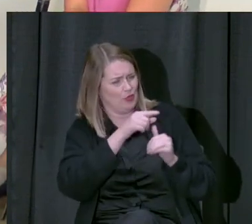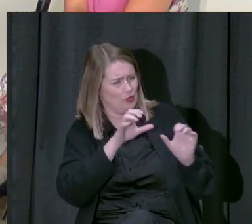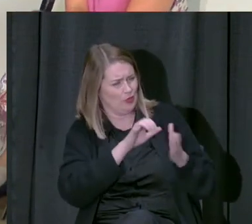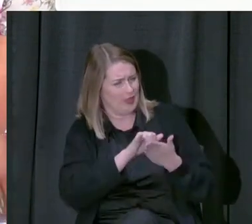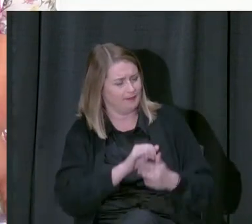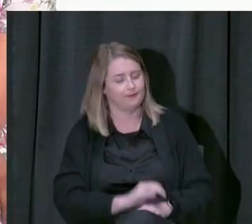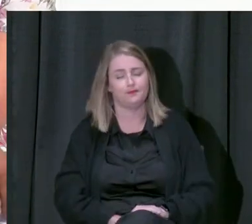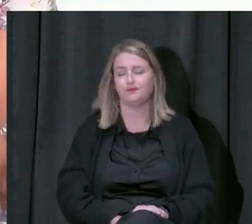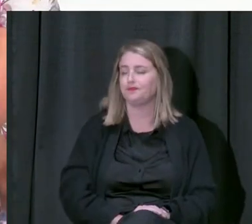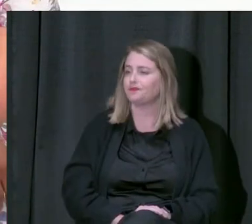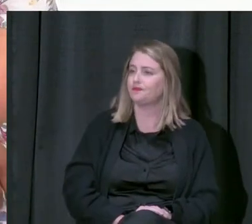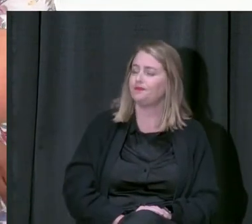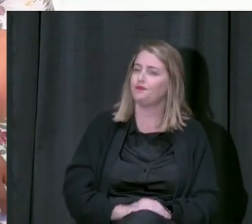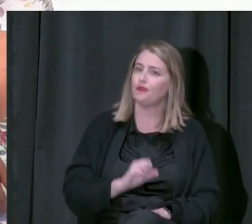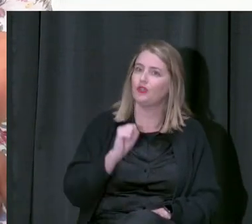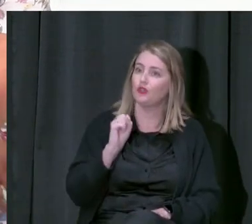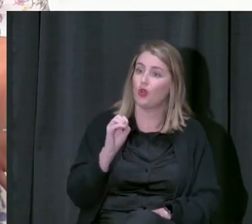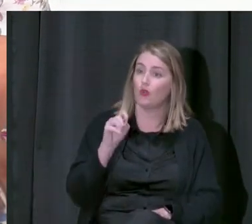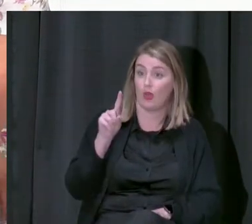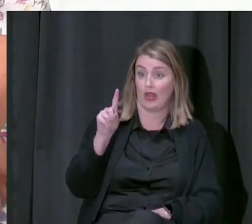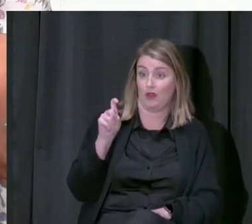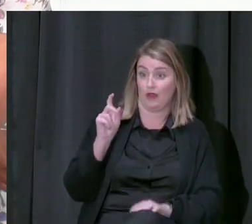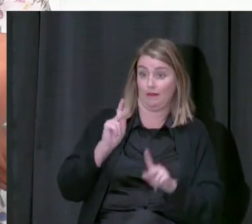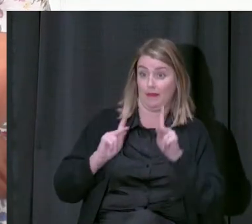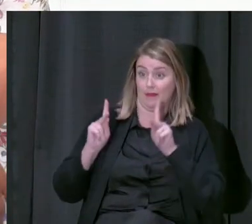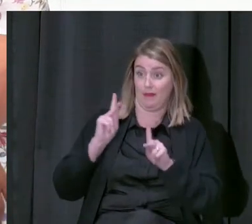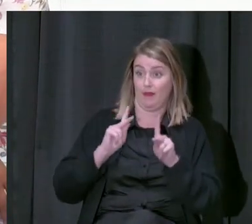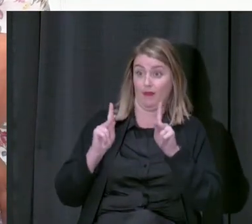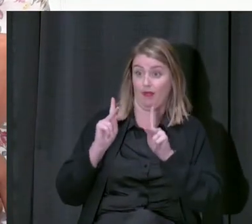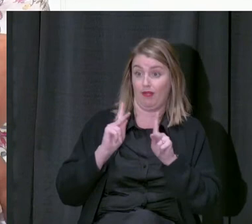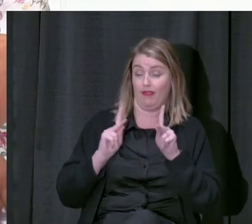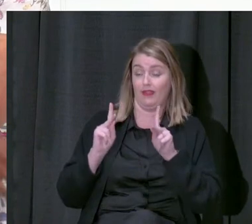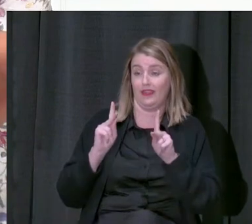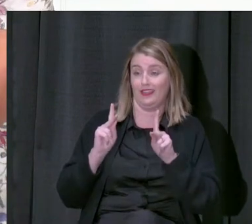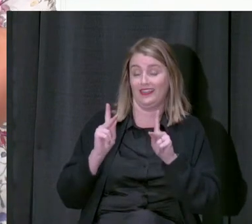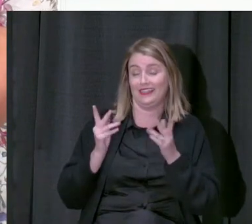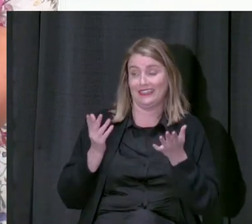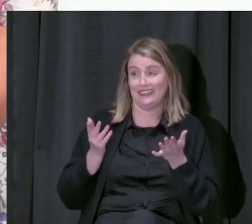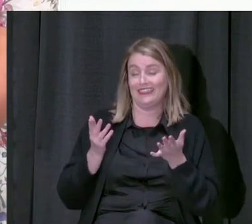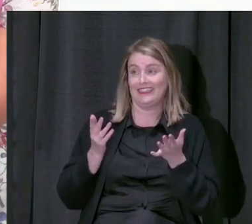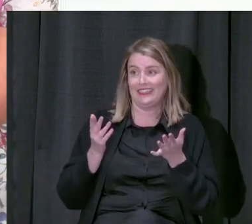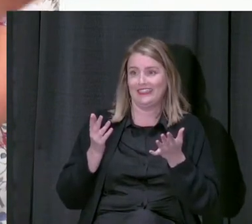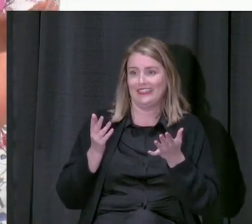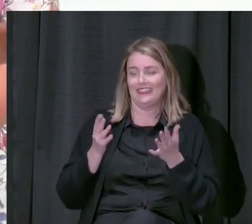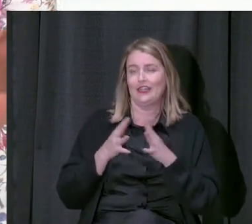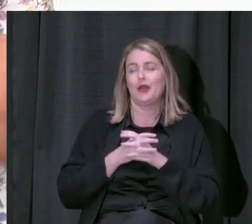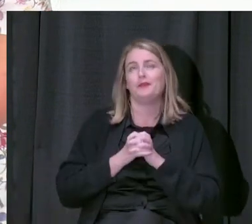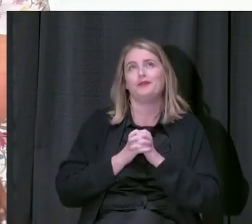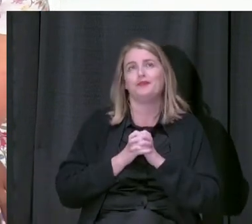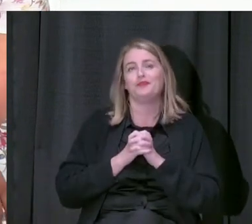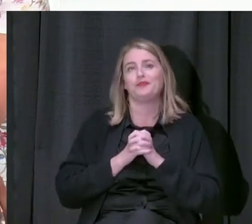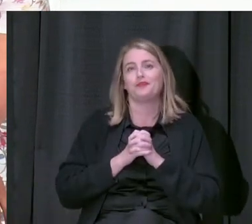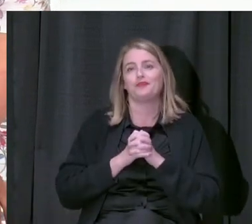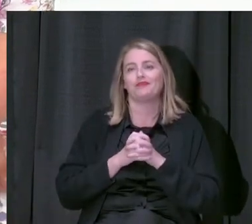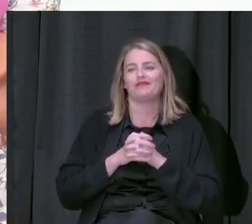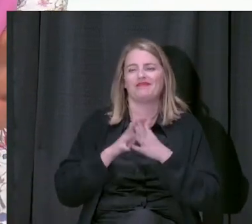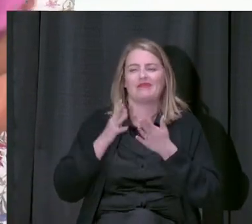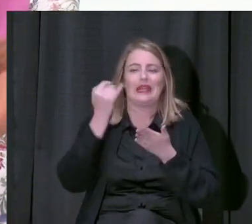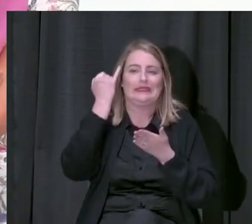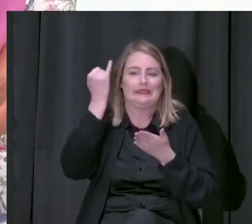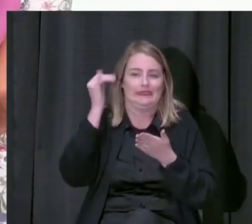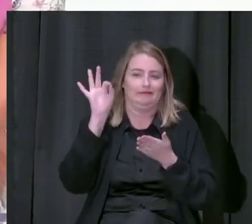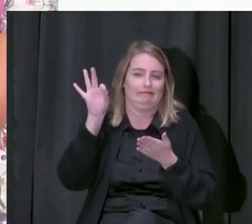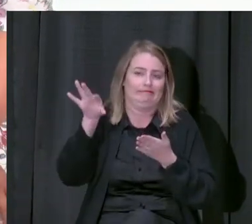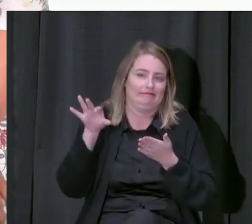So the 100 people, obviously, it's. Let me give you some idea about how